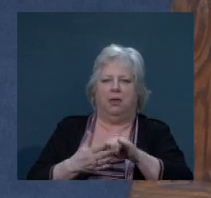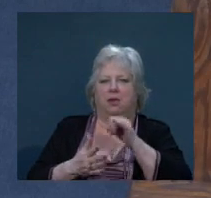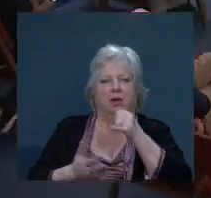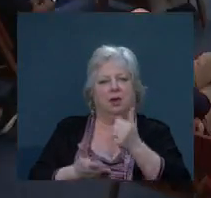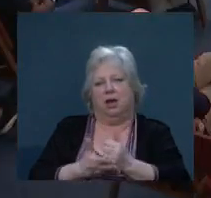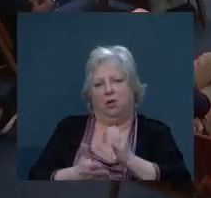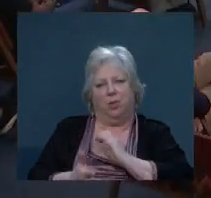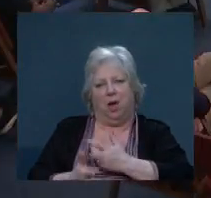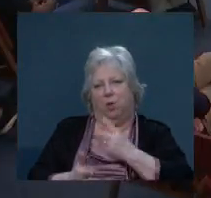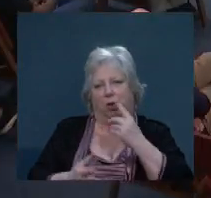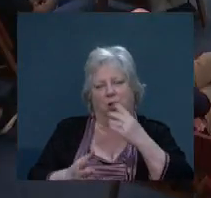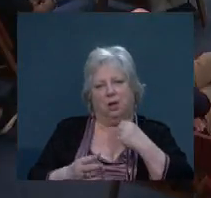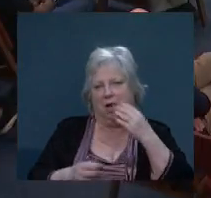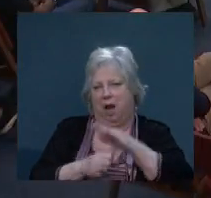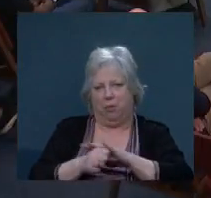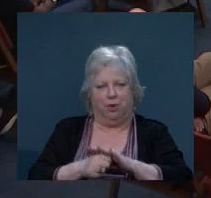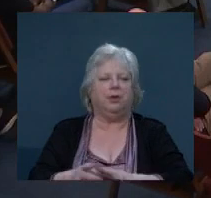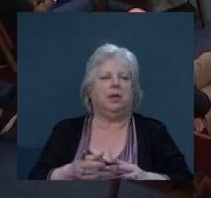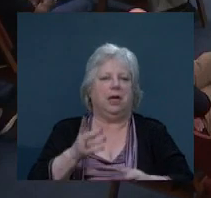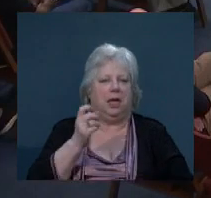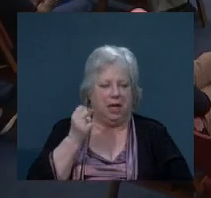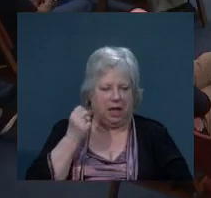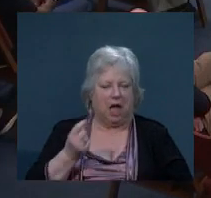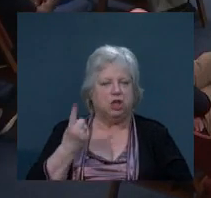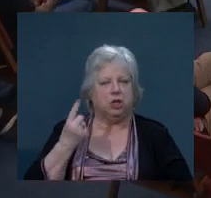our neighborhood. Gotcha.